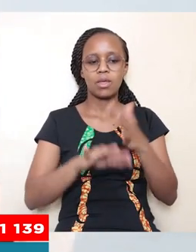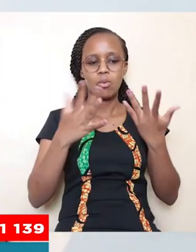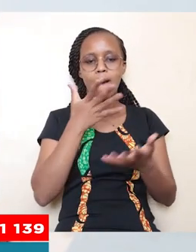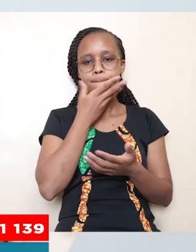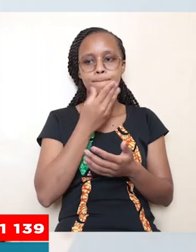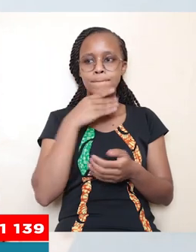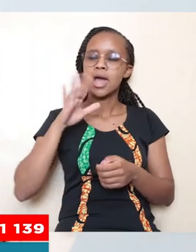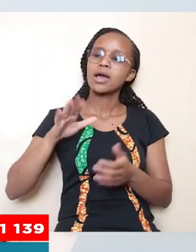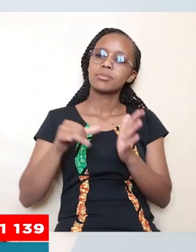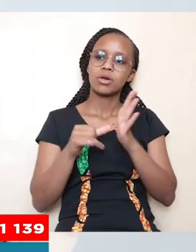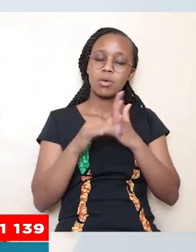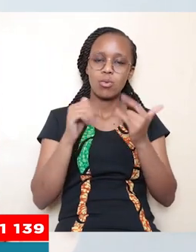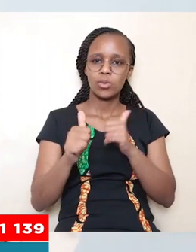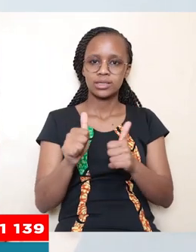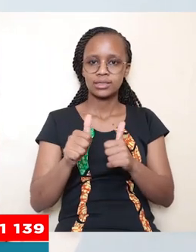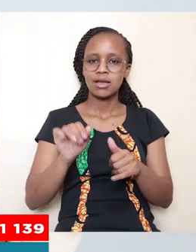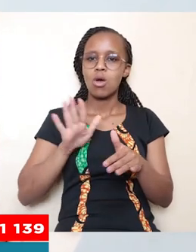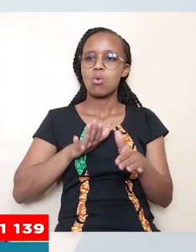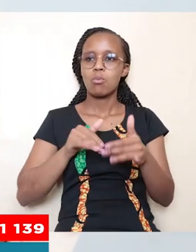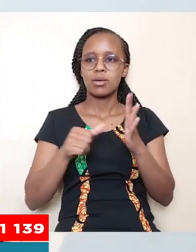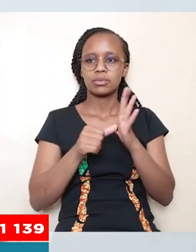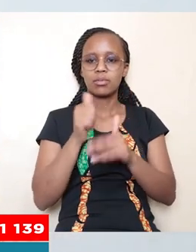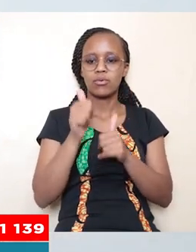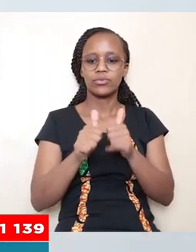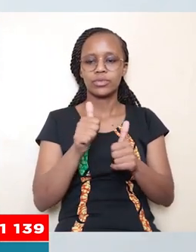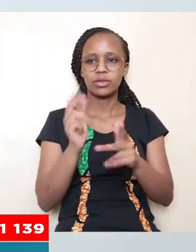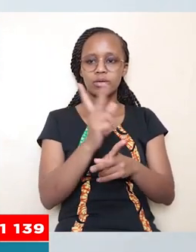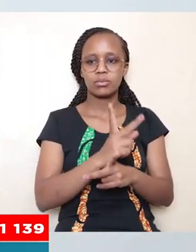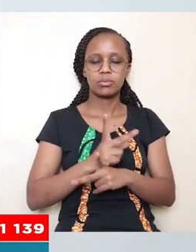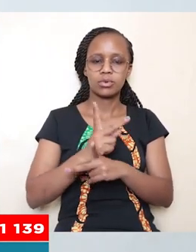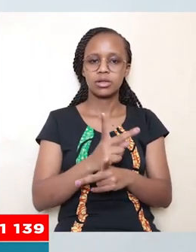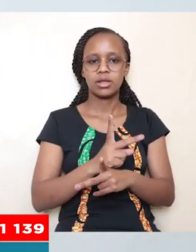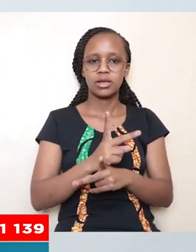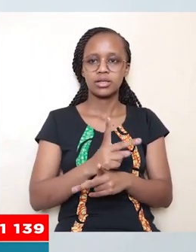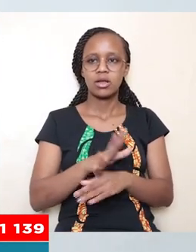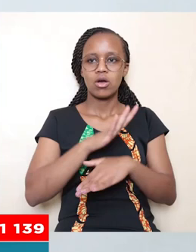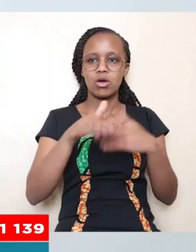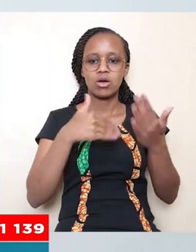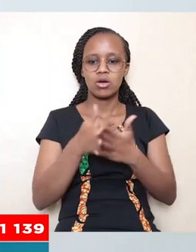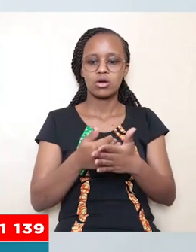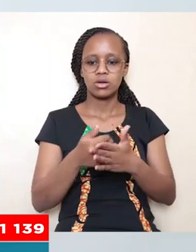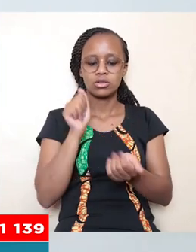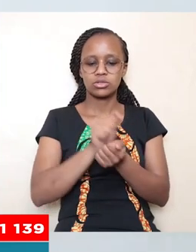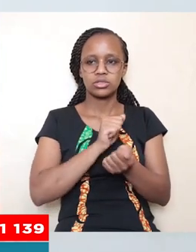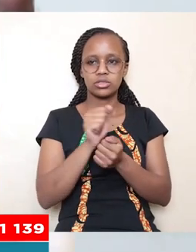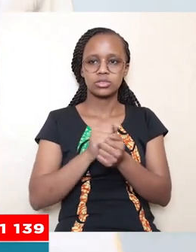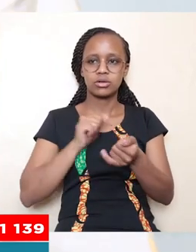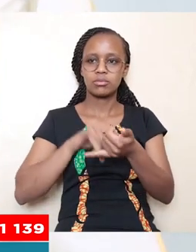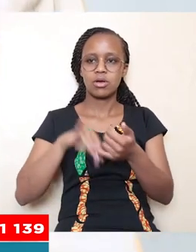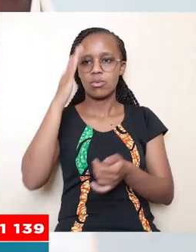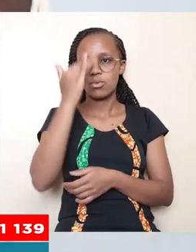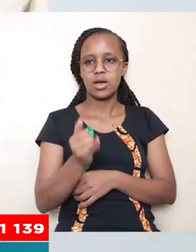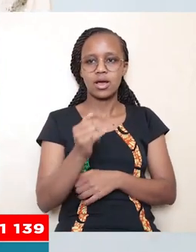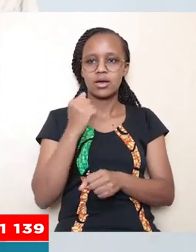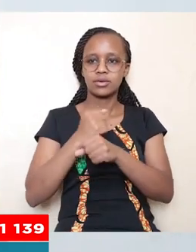struggles as a wife? Prevent your struggles from harming your marriage, because